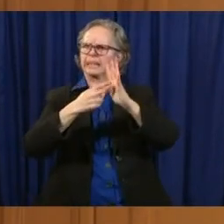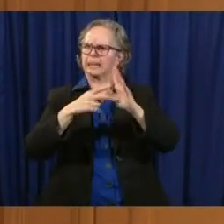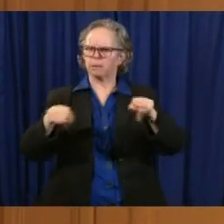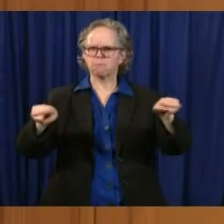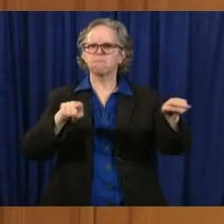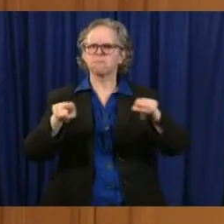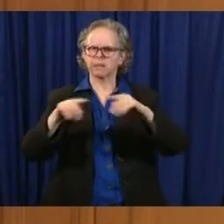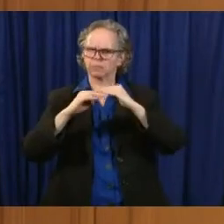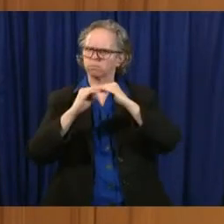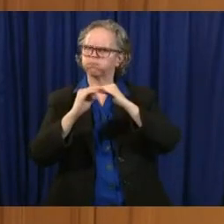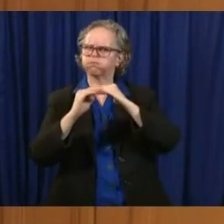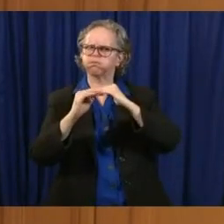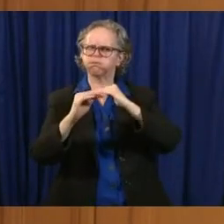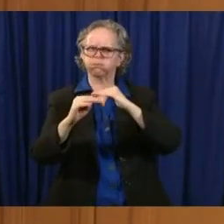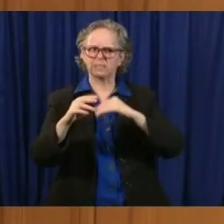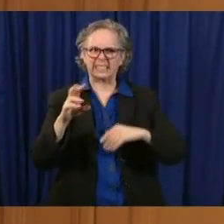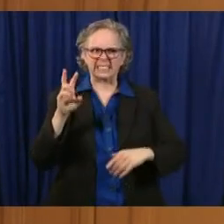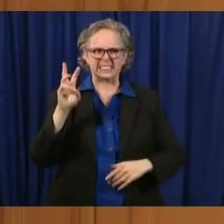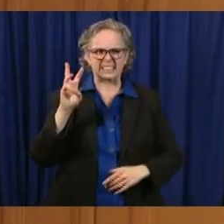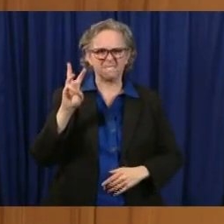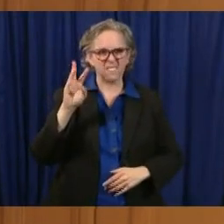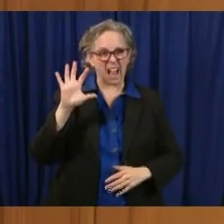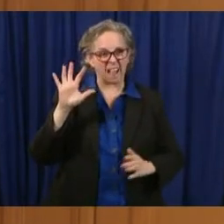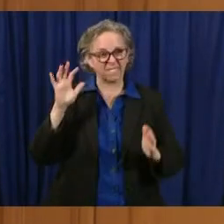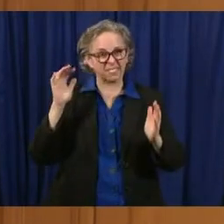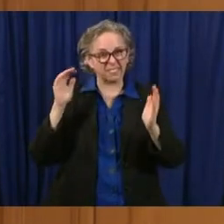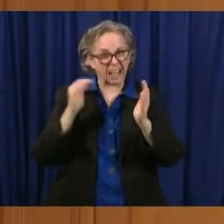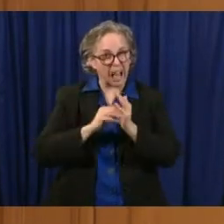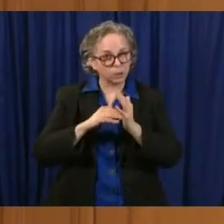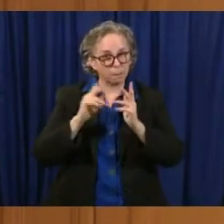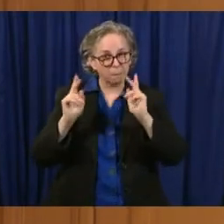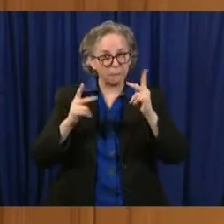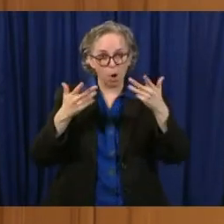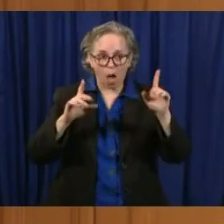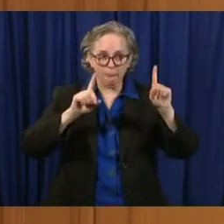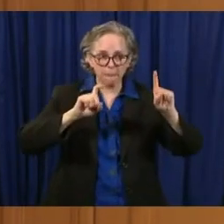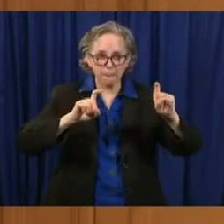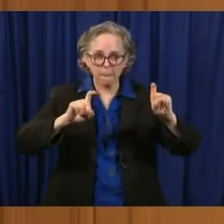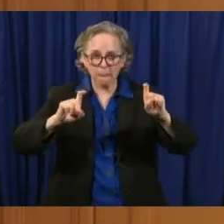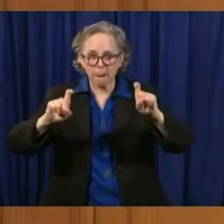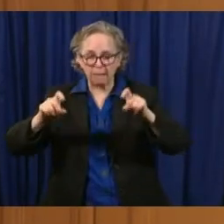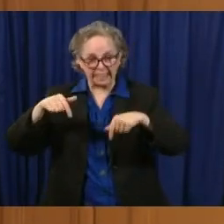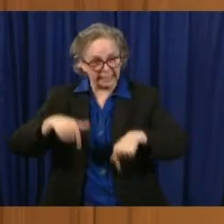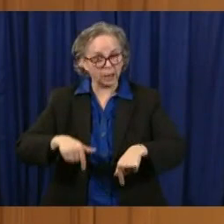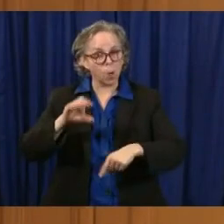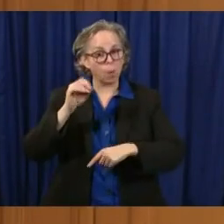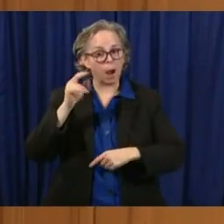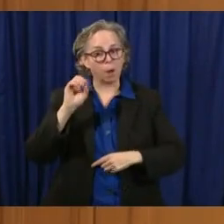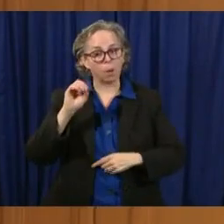65,000 tests have been done to date in the state of Ohio. Next slide.